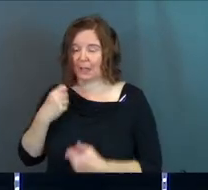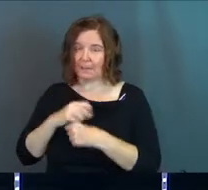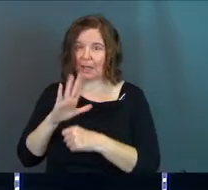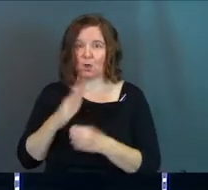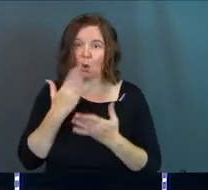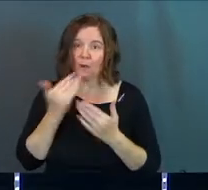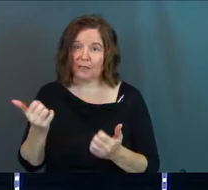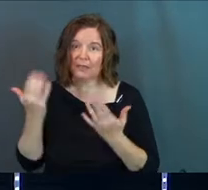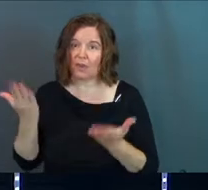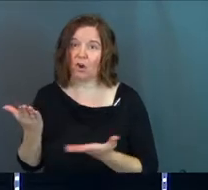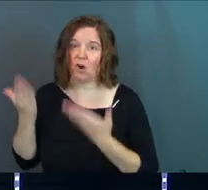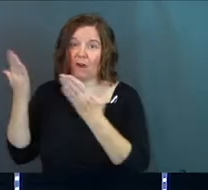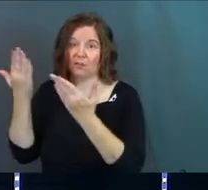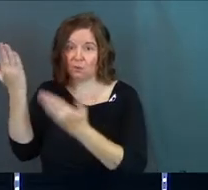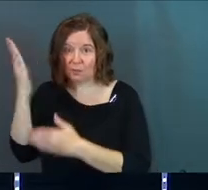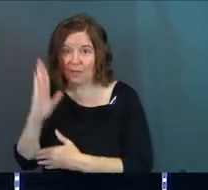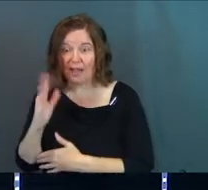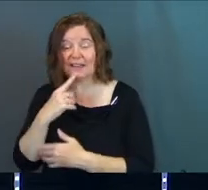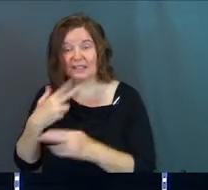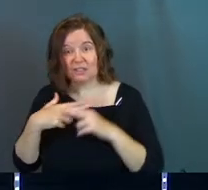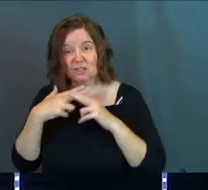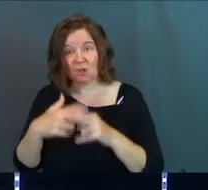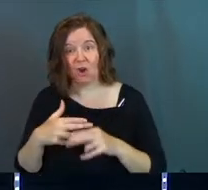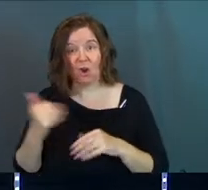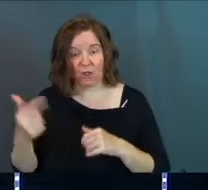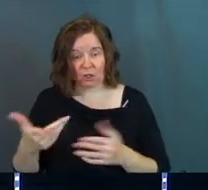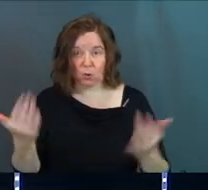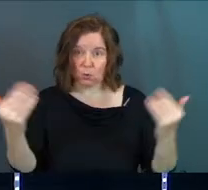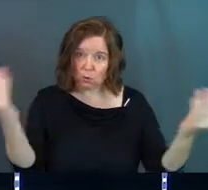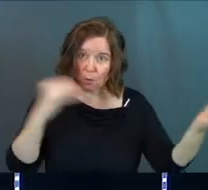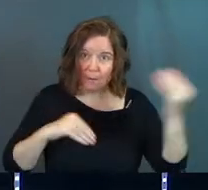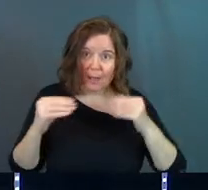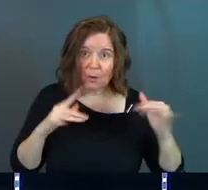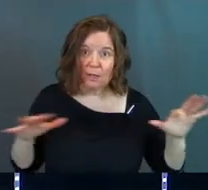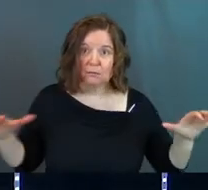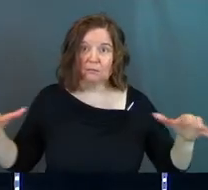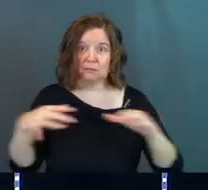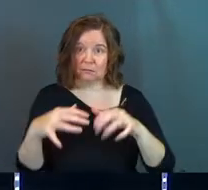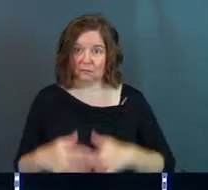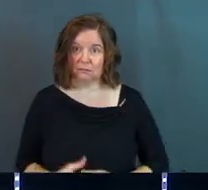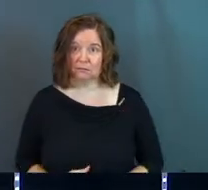your thank offerings to God, he's calling you to a banquet.